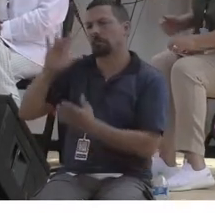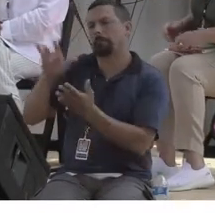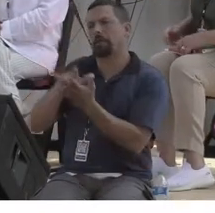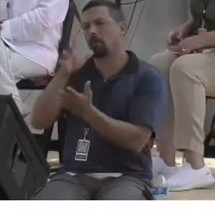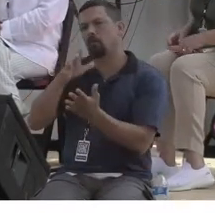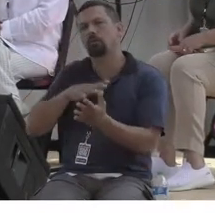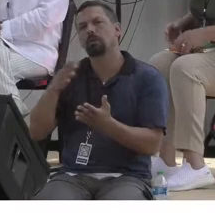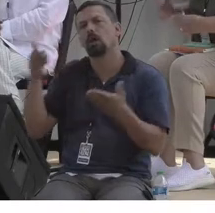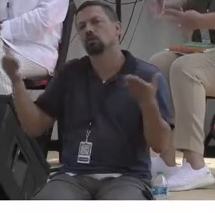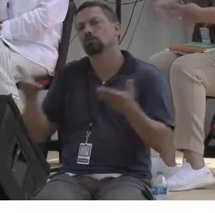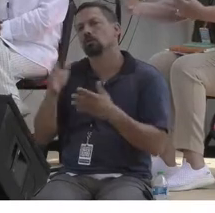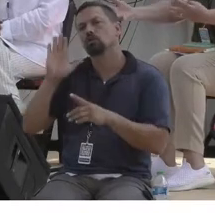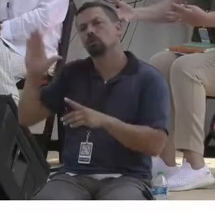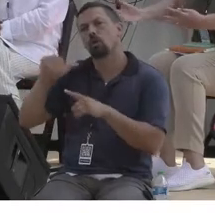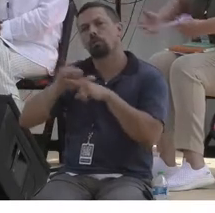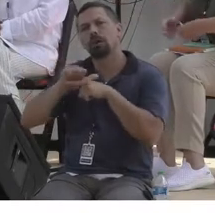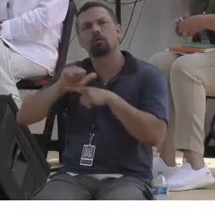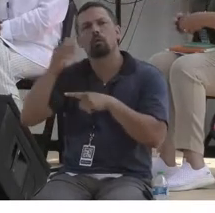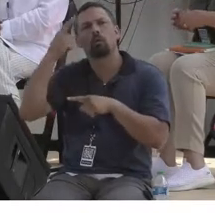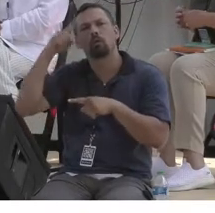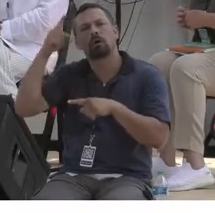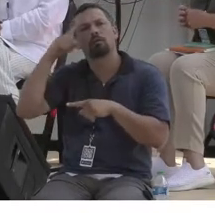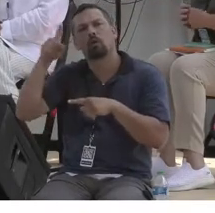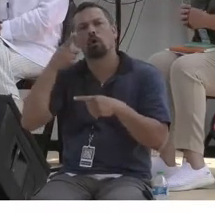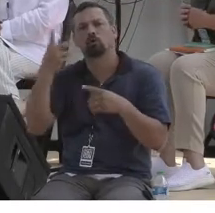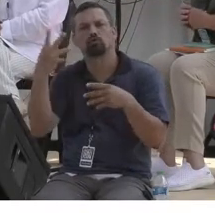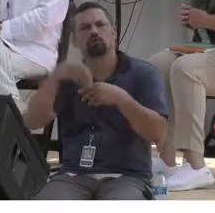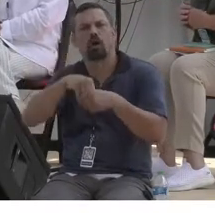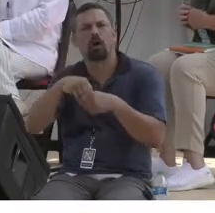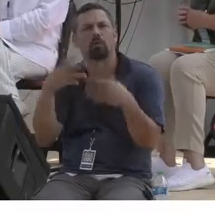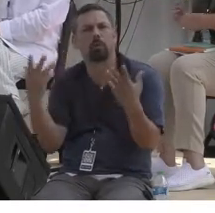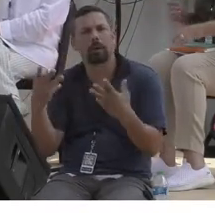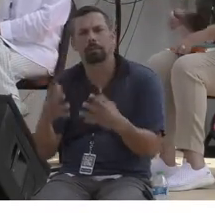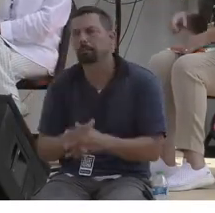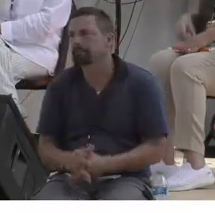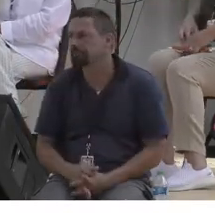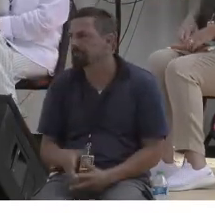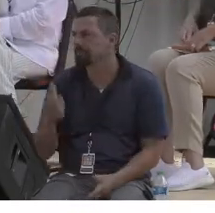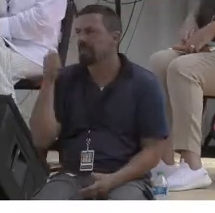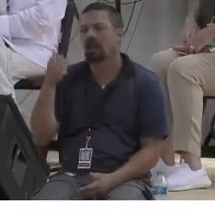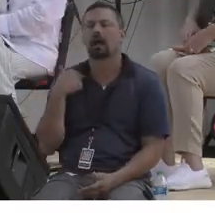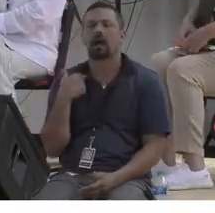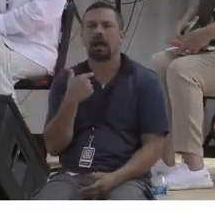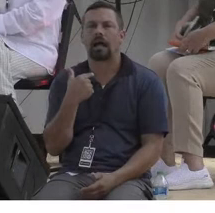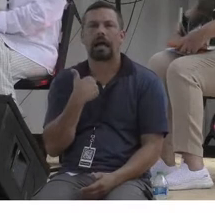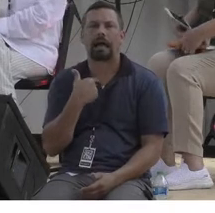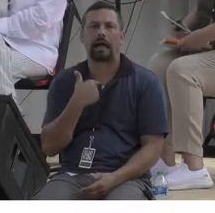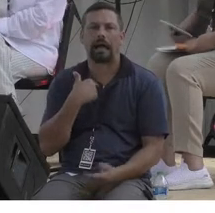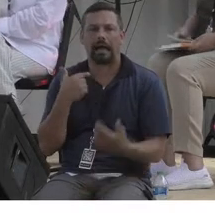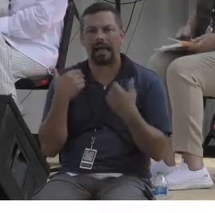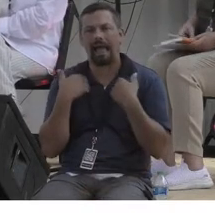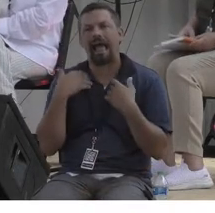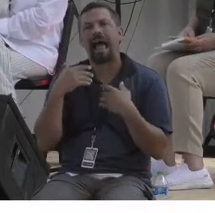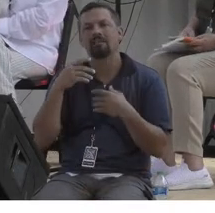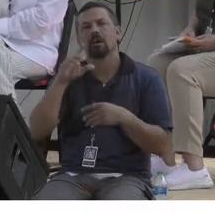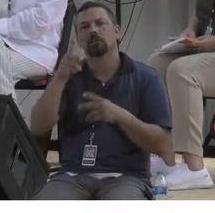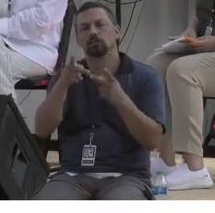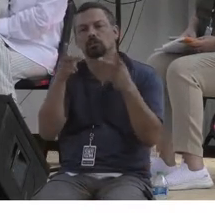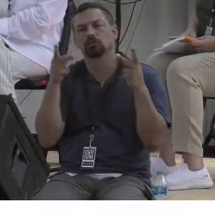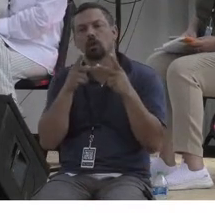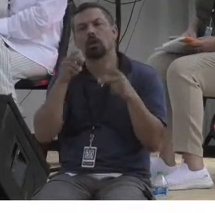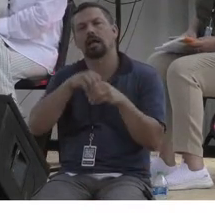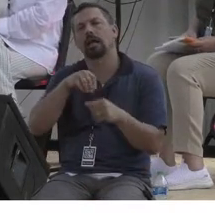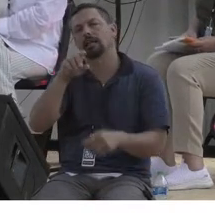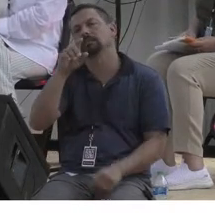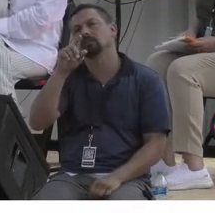your practice and why you fell in love with it in the first place. Okay, so I have a studio in Abu Dhabi, United Arab